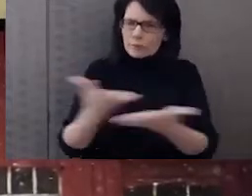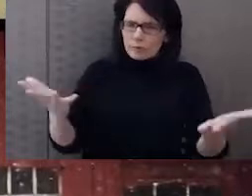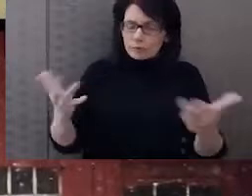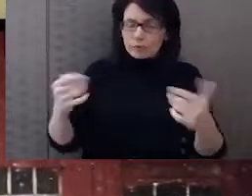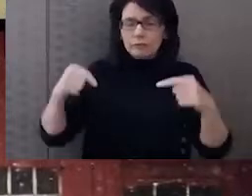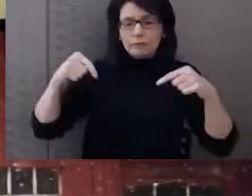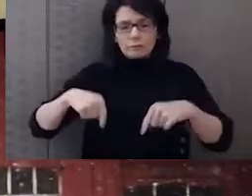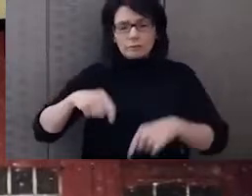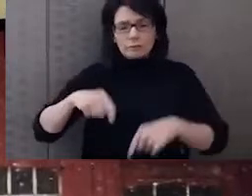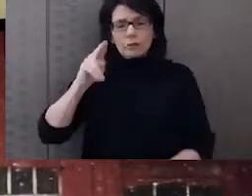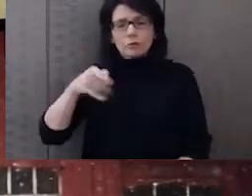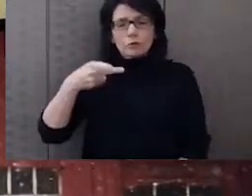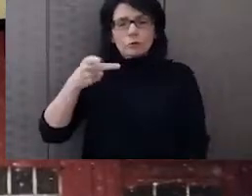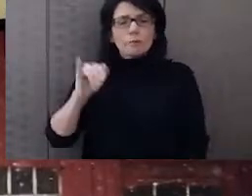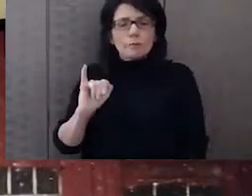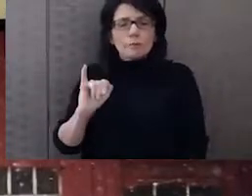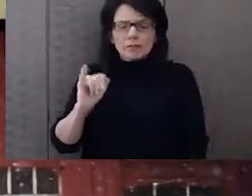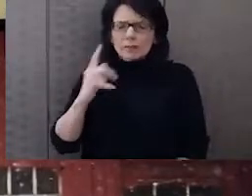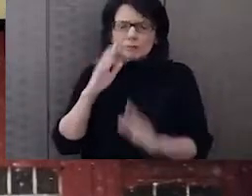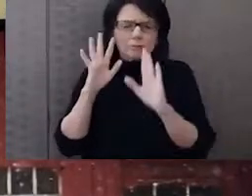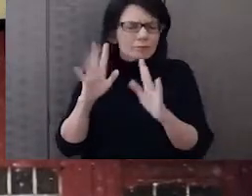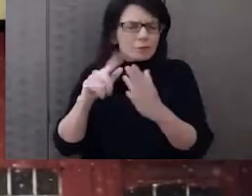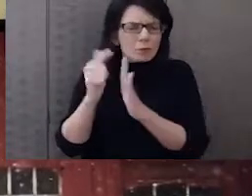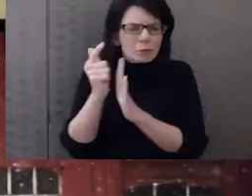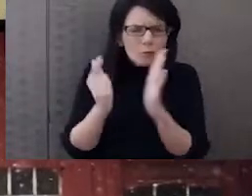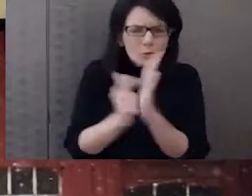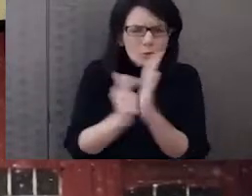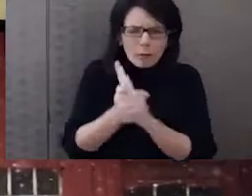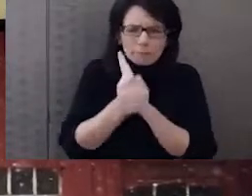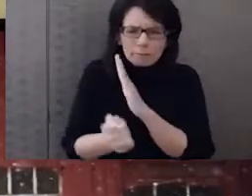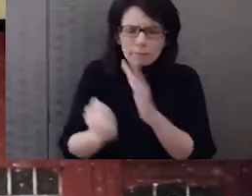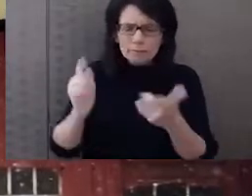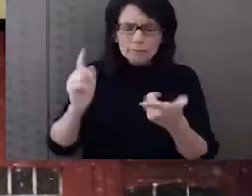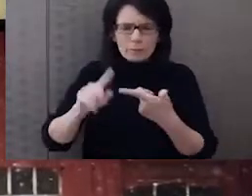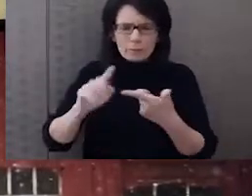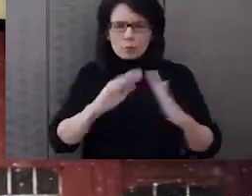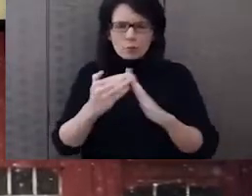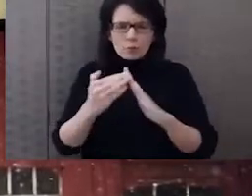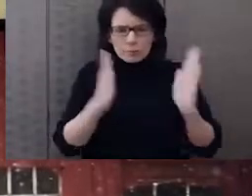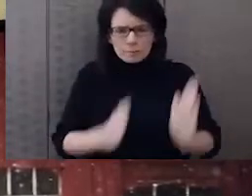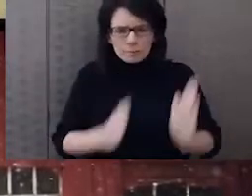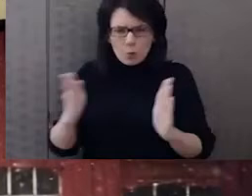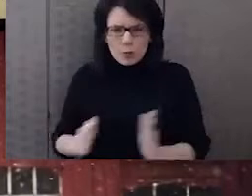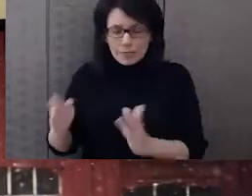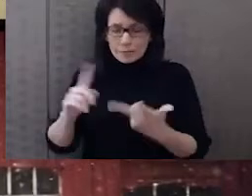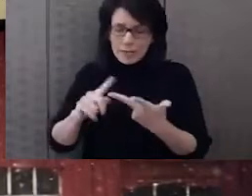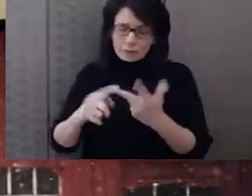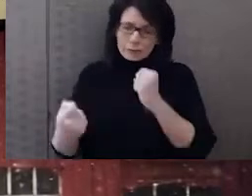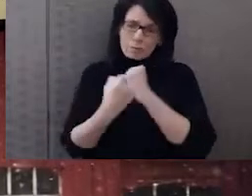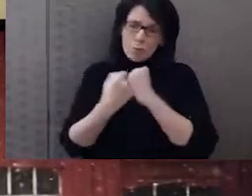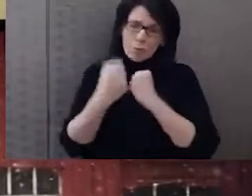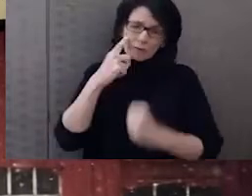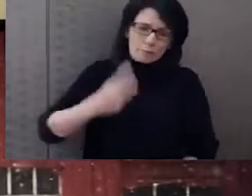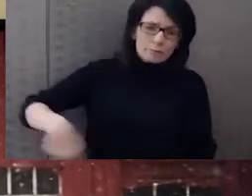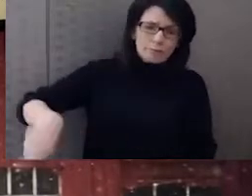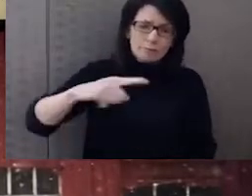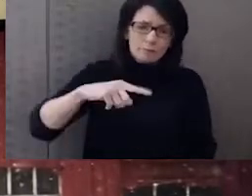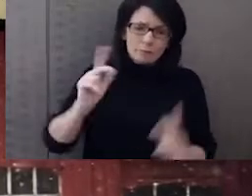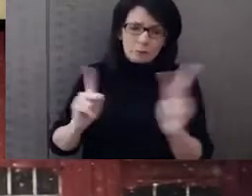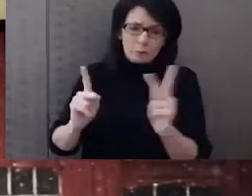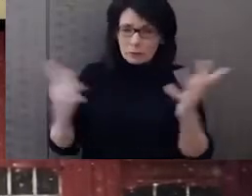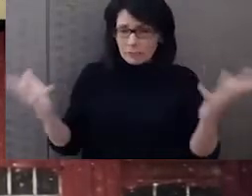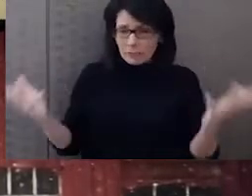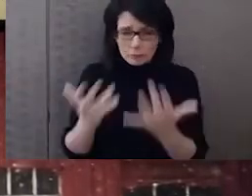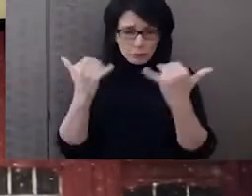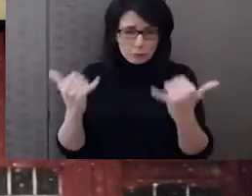law, community organizing, and the force of the private bar, all of you here today, are what makes change